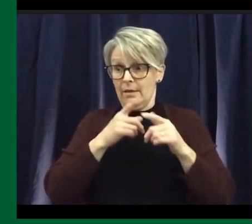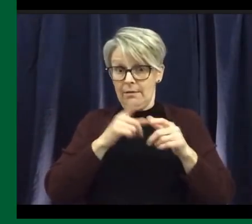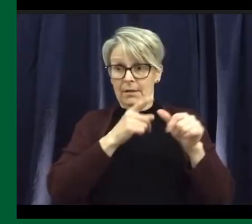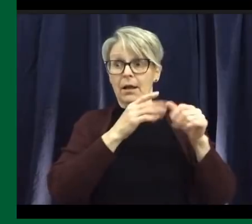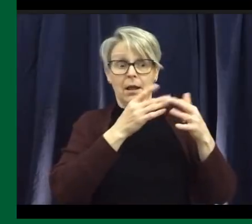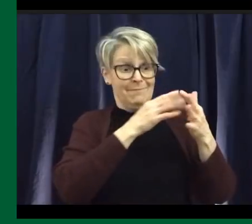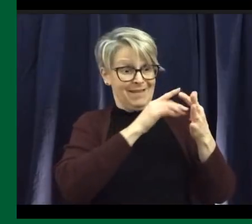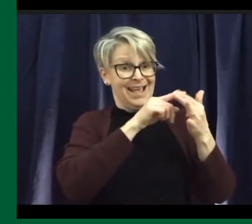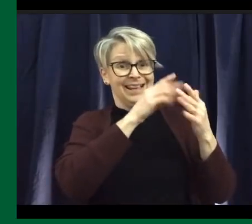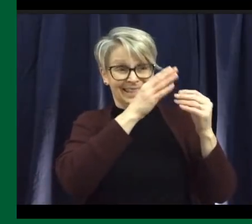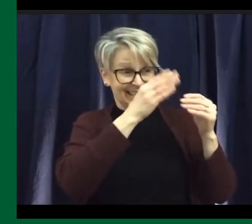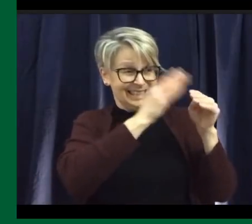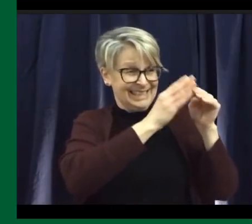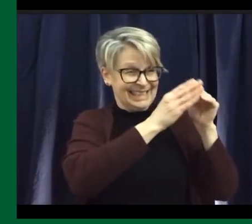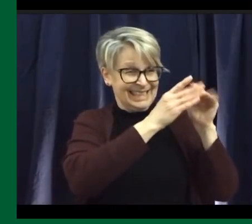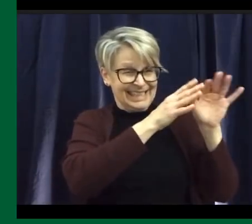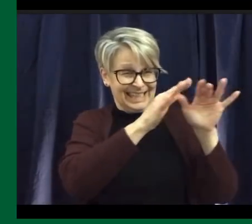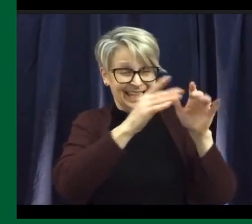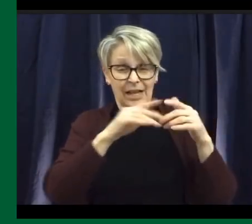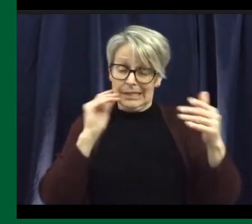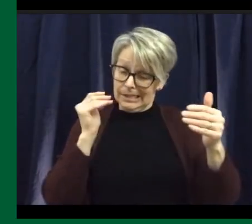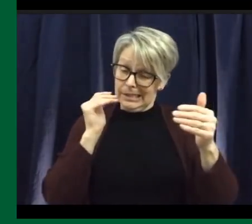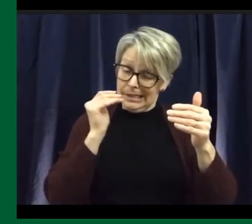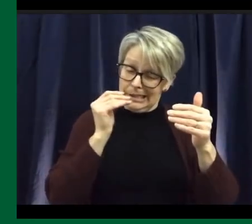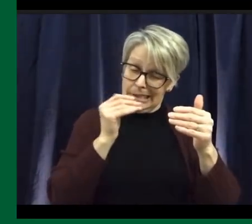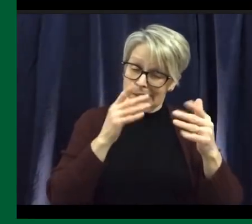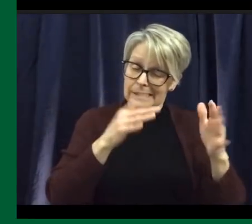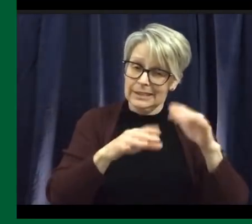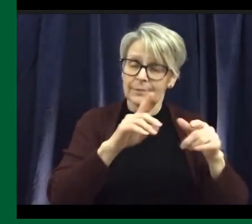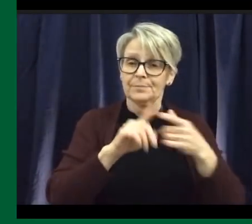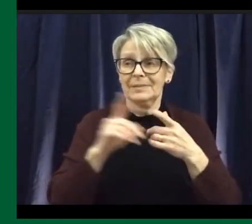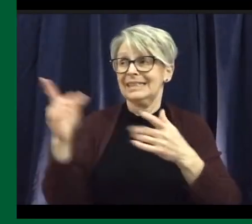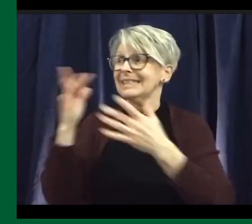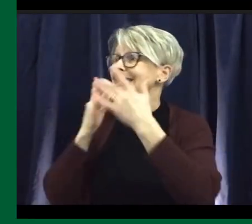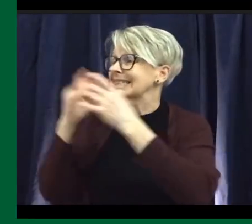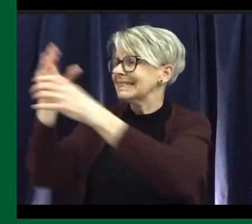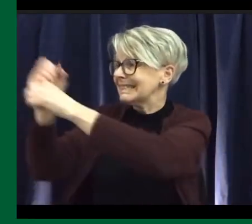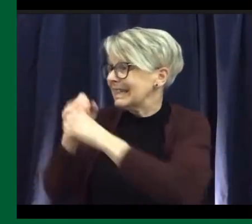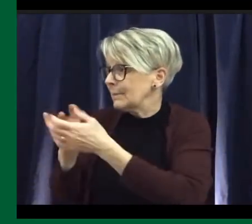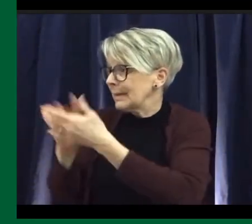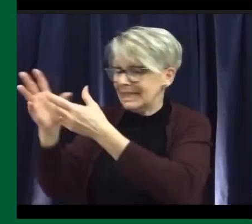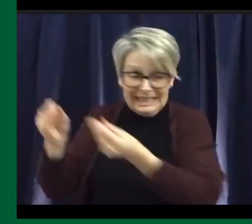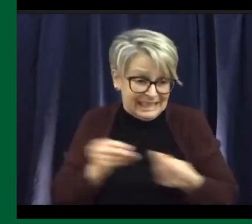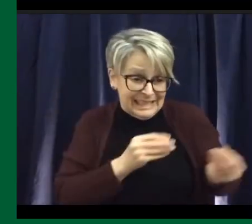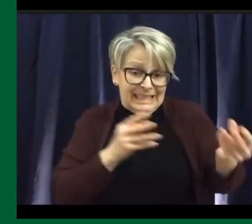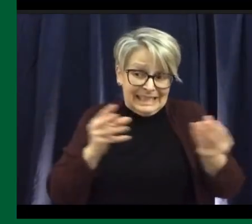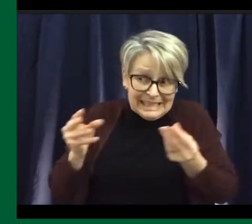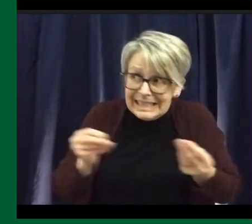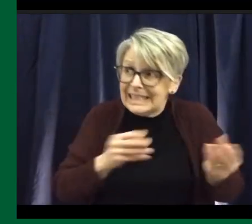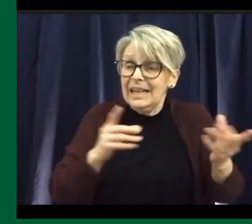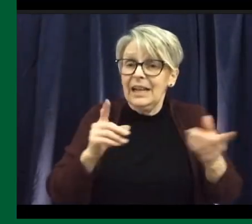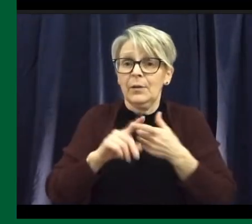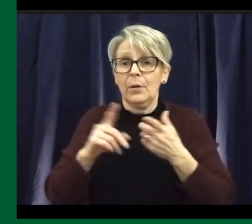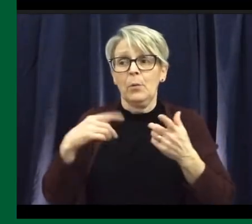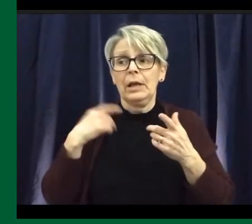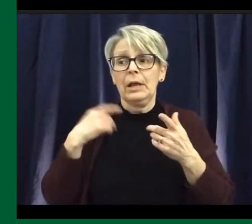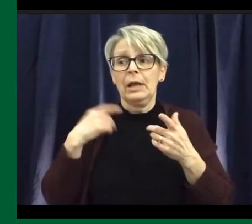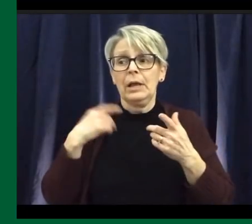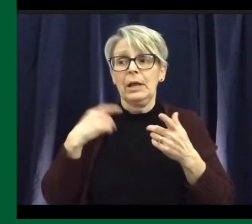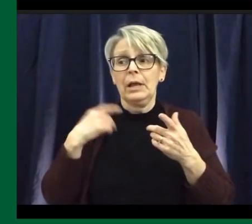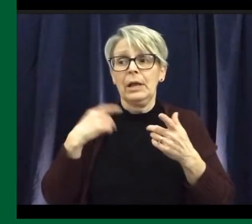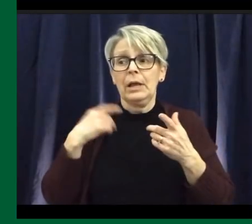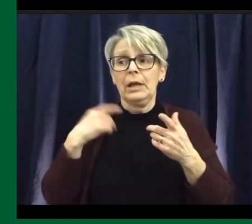almost there, even given the short supply of vaccine, we have been opening it up to 70 plus, and the decision was